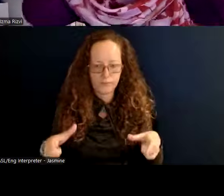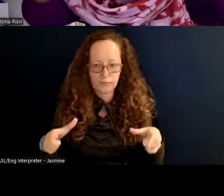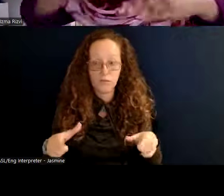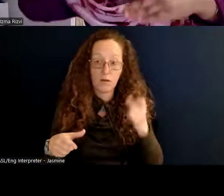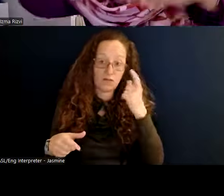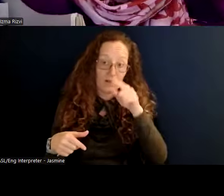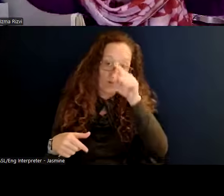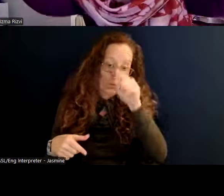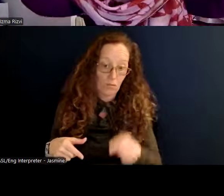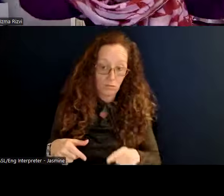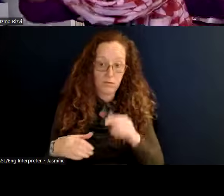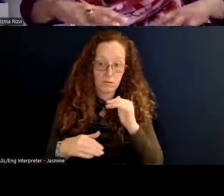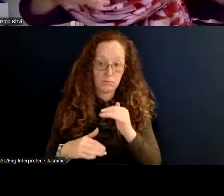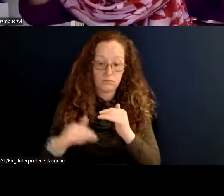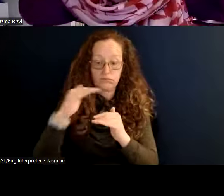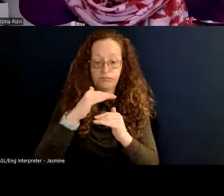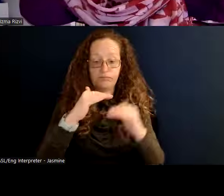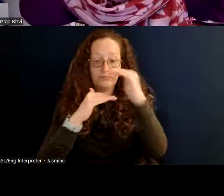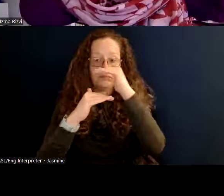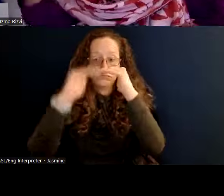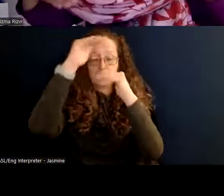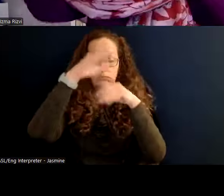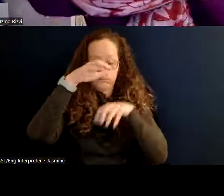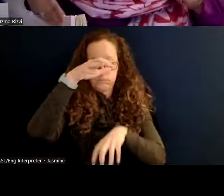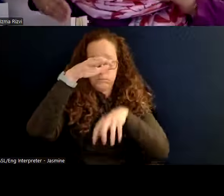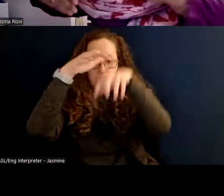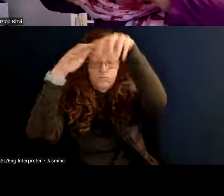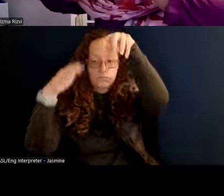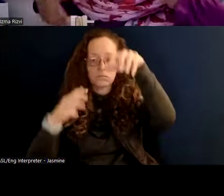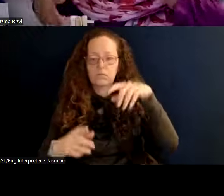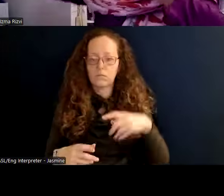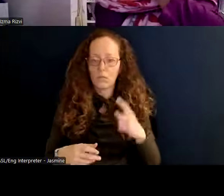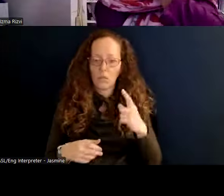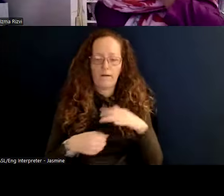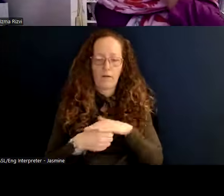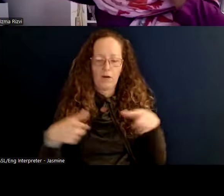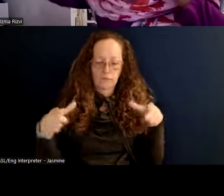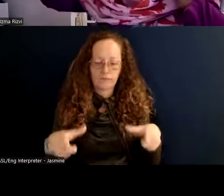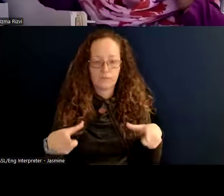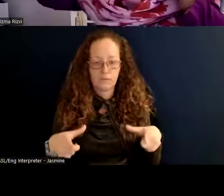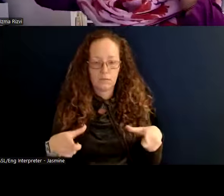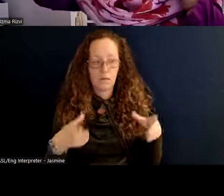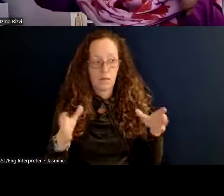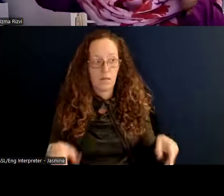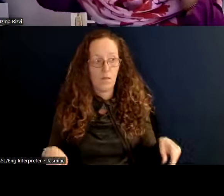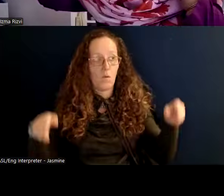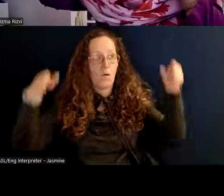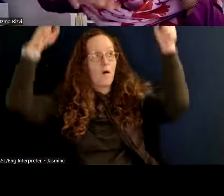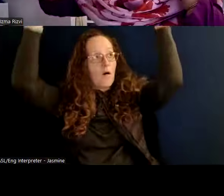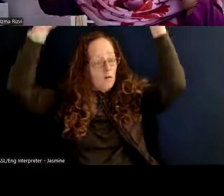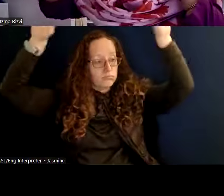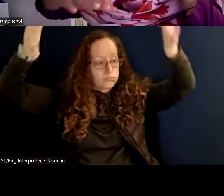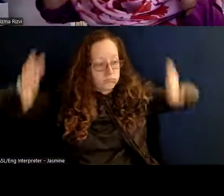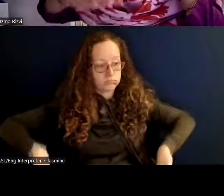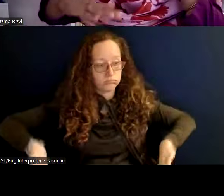right? They're actually on top of one another and they're maintaining the same footprint. So those large walls that you saw going up actually are